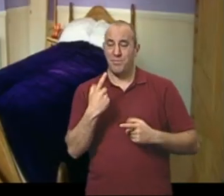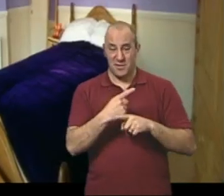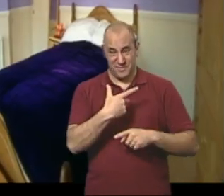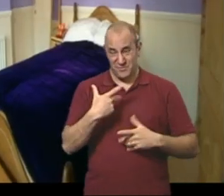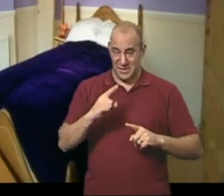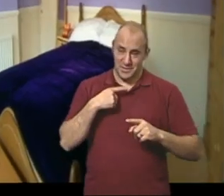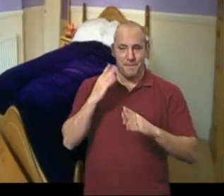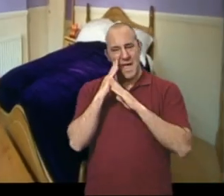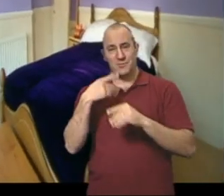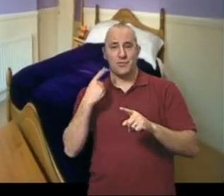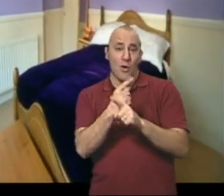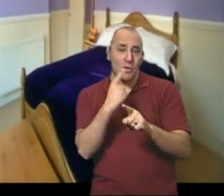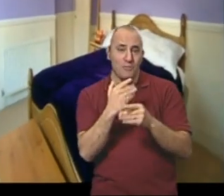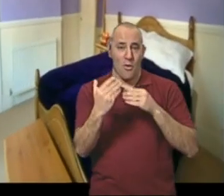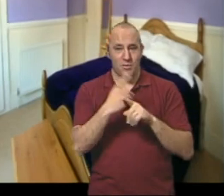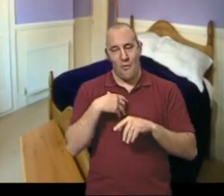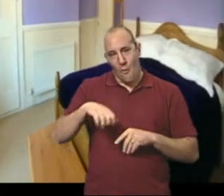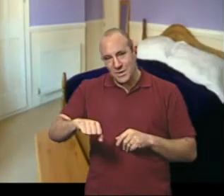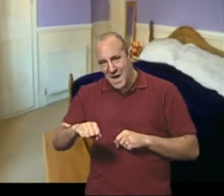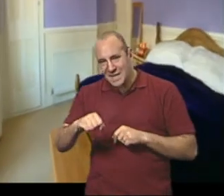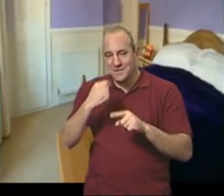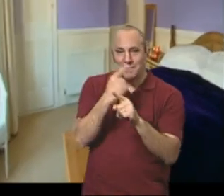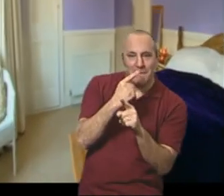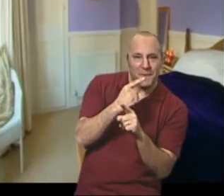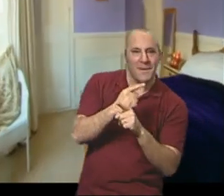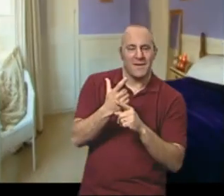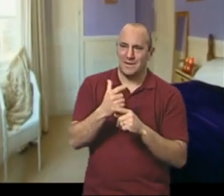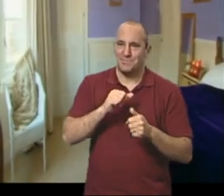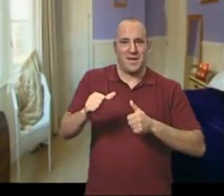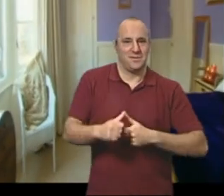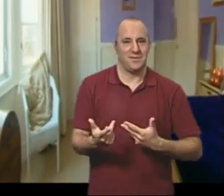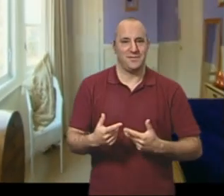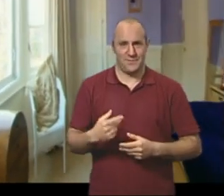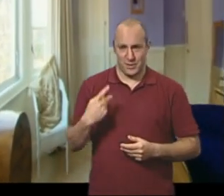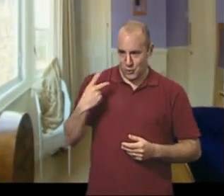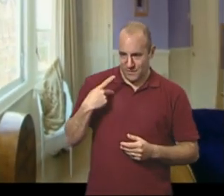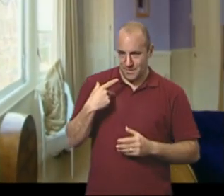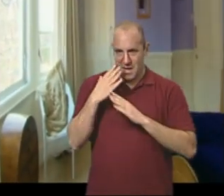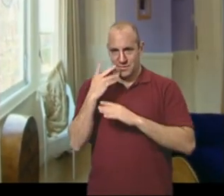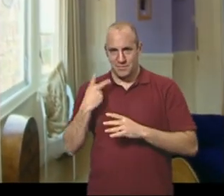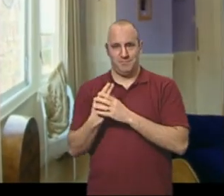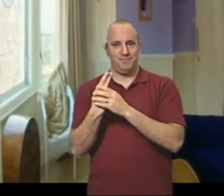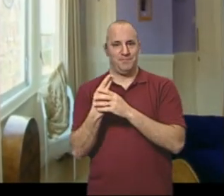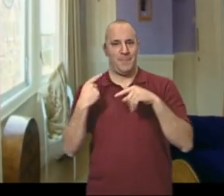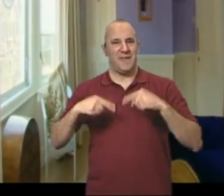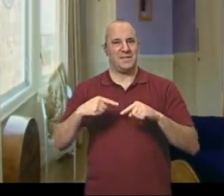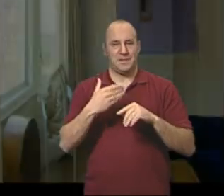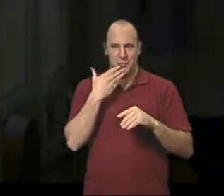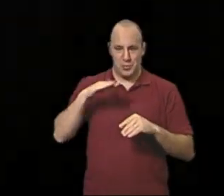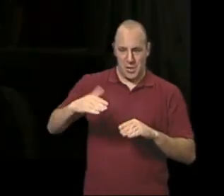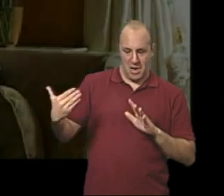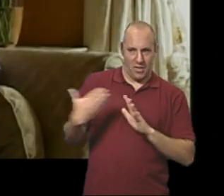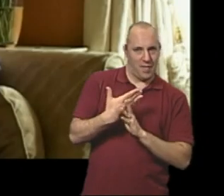and chat a bit like we used to. So that's a major step forward. The two of us in bed together without a little person in the